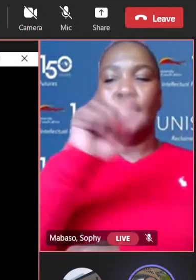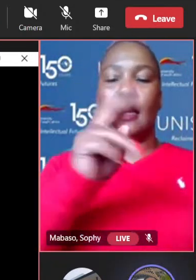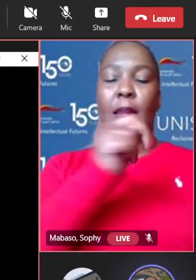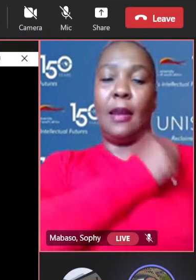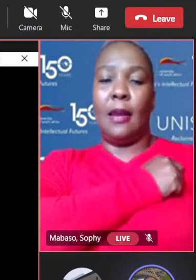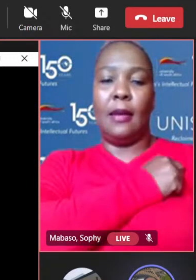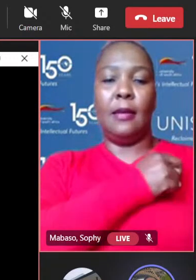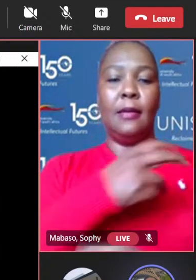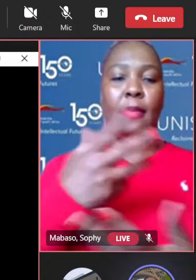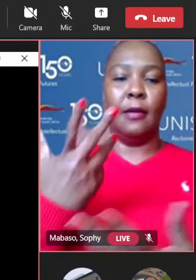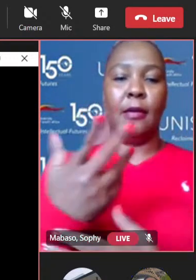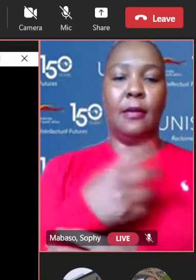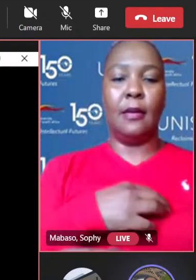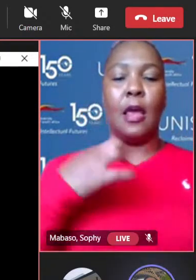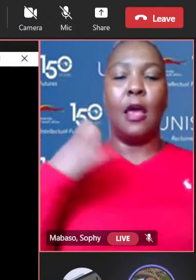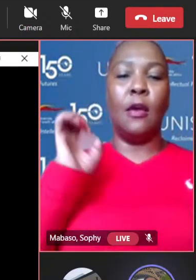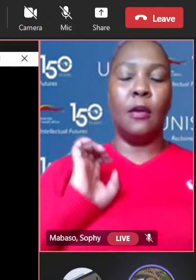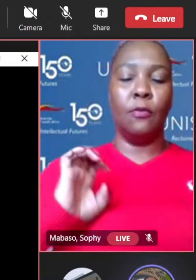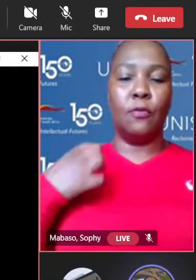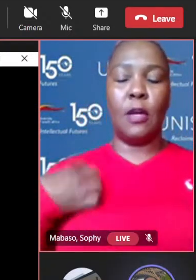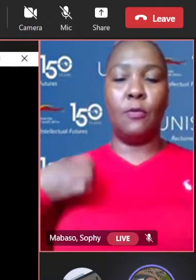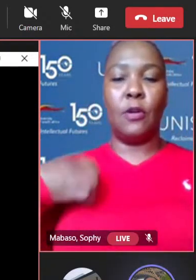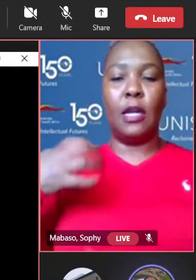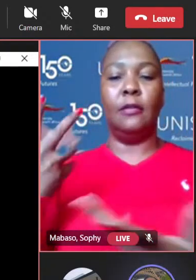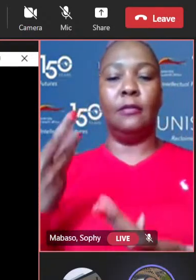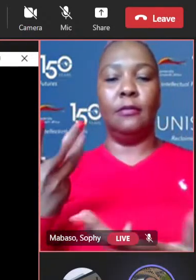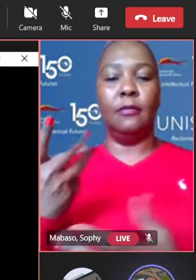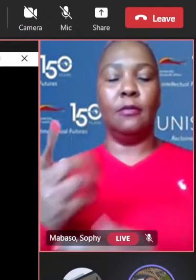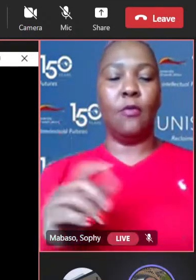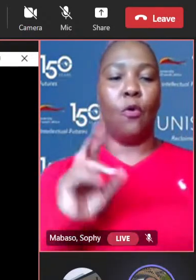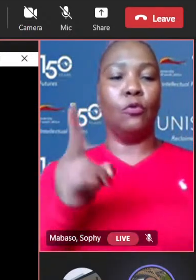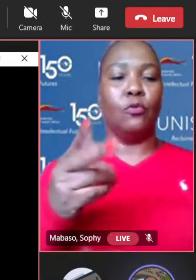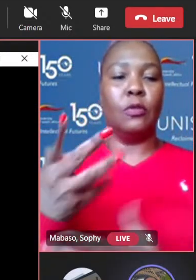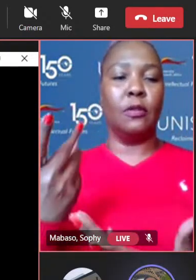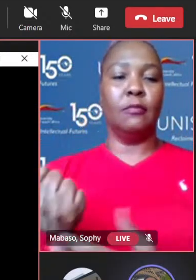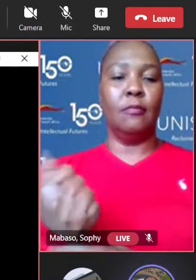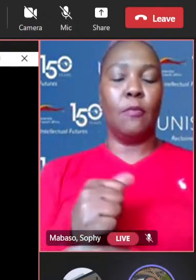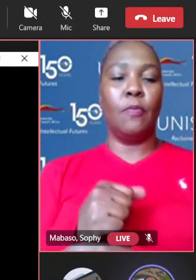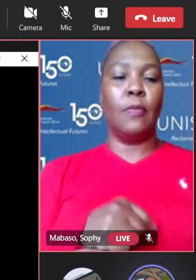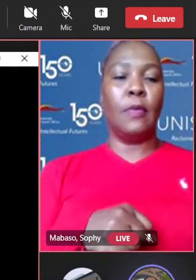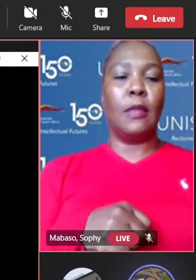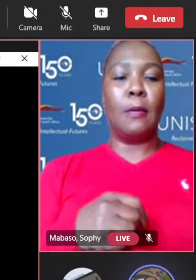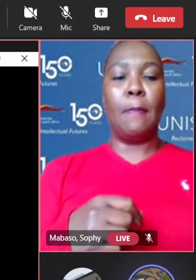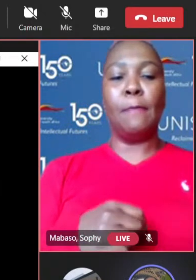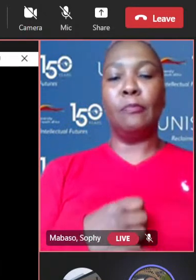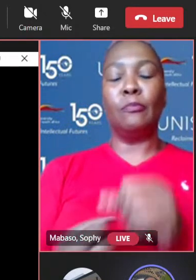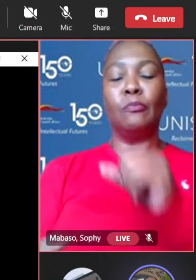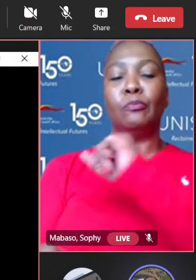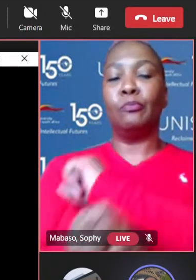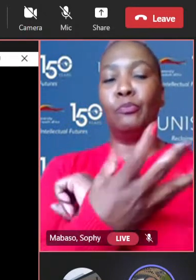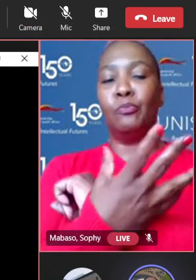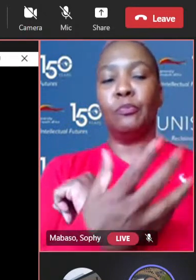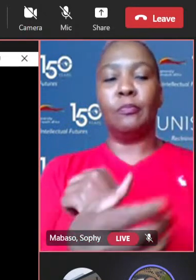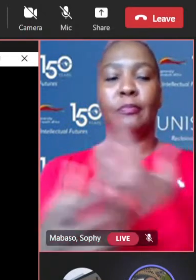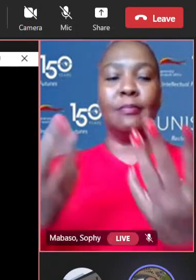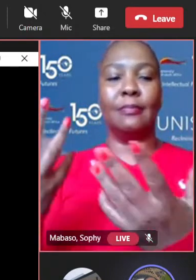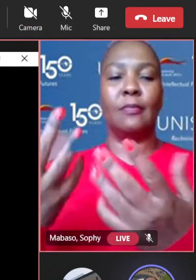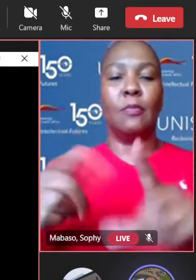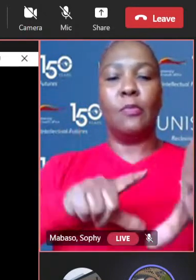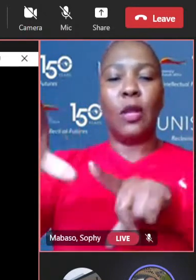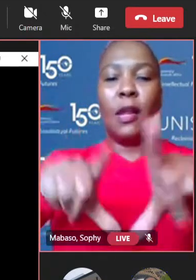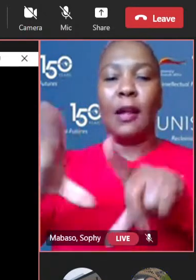and Ekurhuleni, and also have in Polokwane, Nelspruit. We've got the